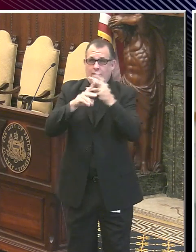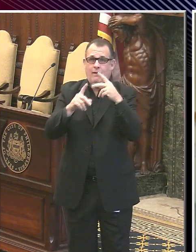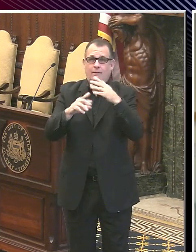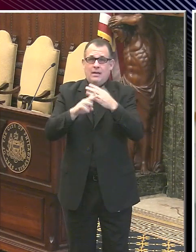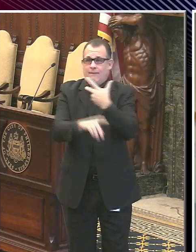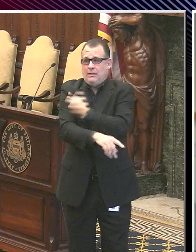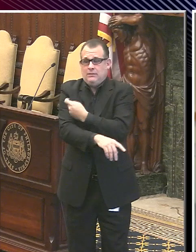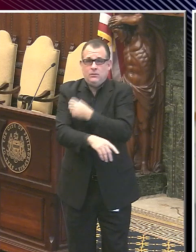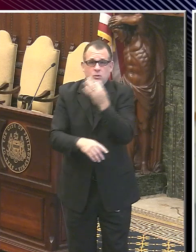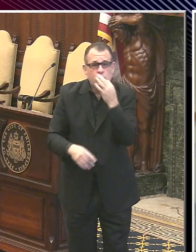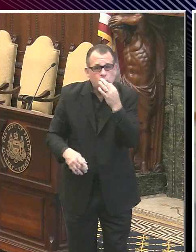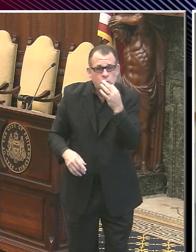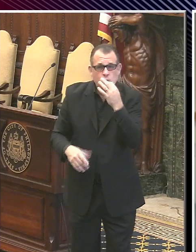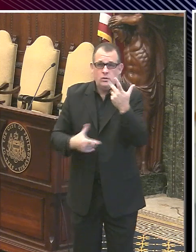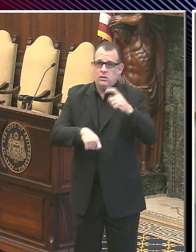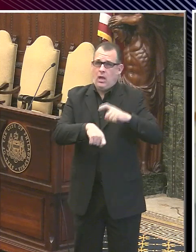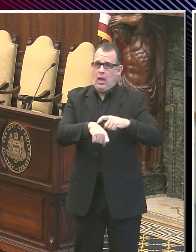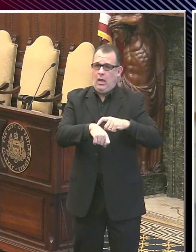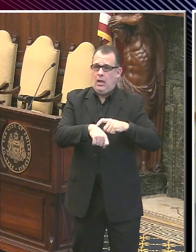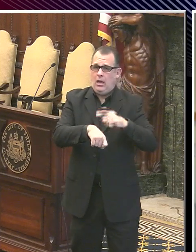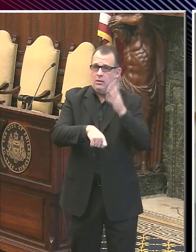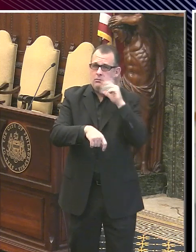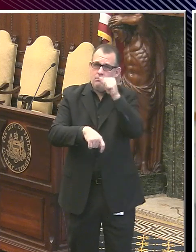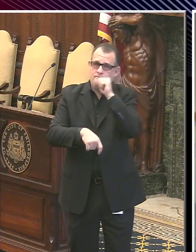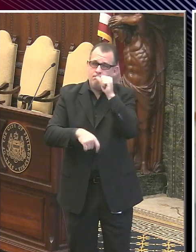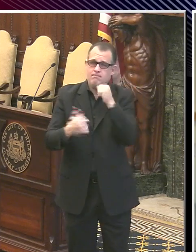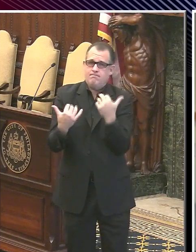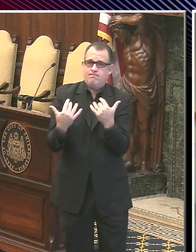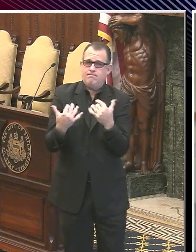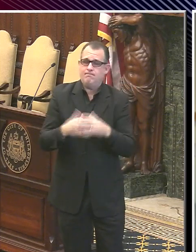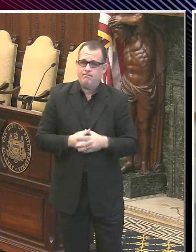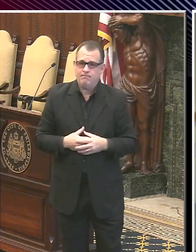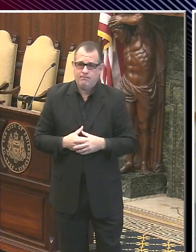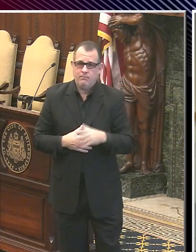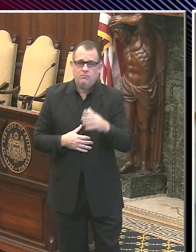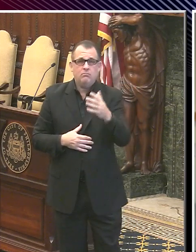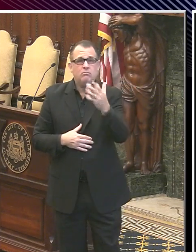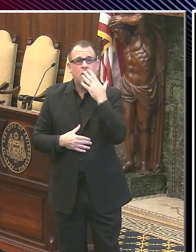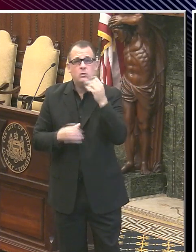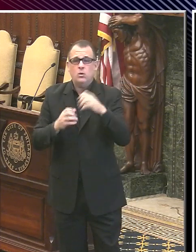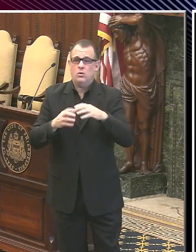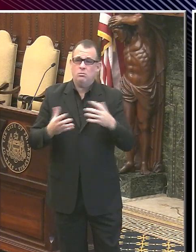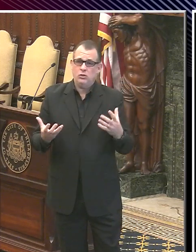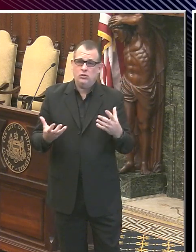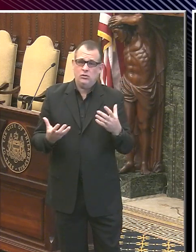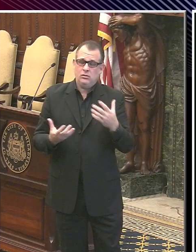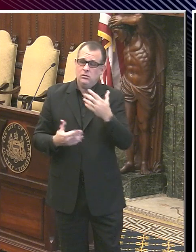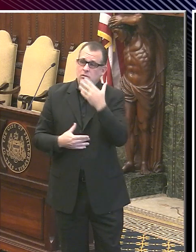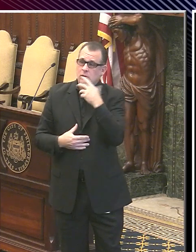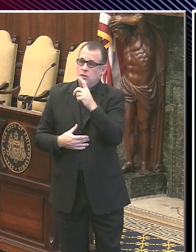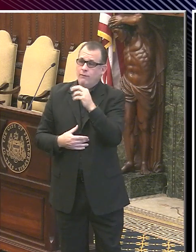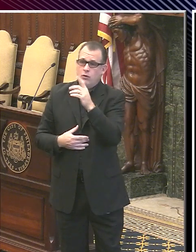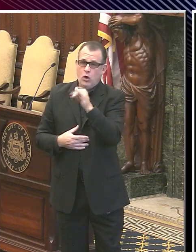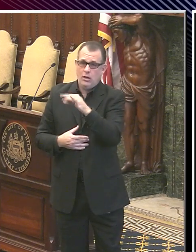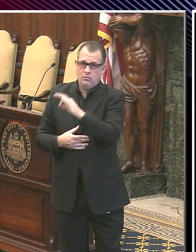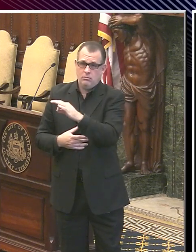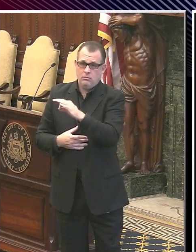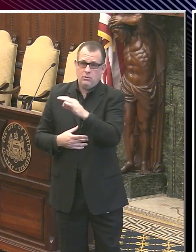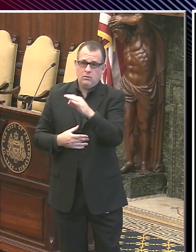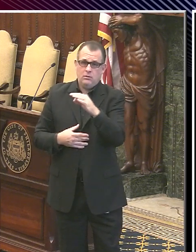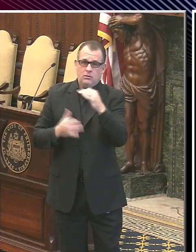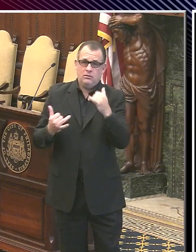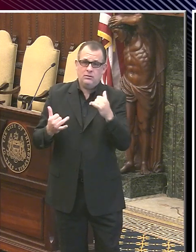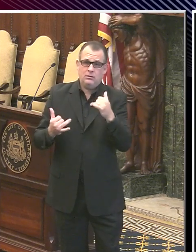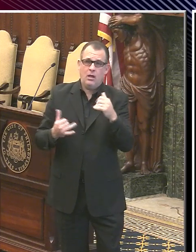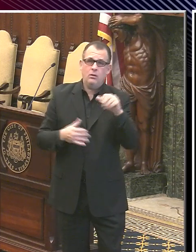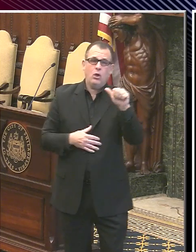simply need to tide ourselves over until then. Thanks very much. Thank you, Dr. Farley. And now let's go to Armando